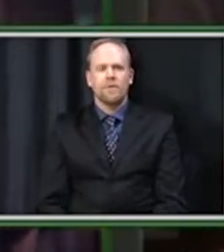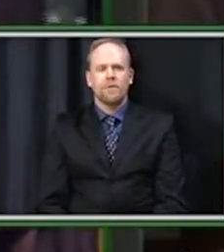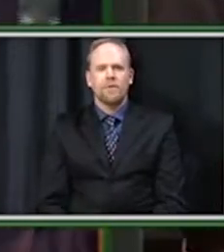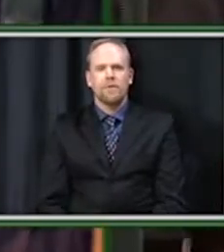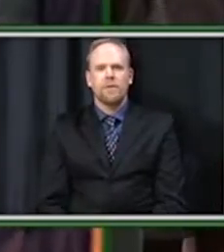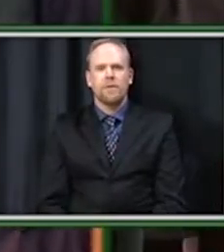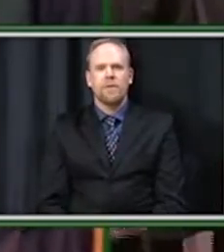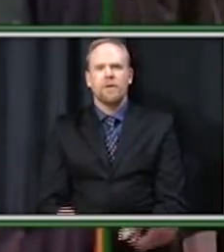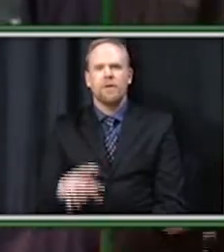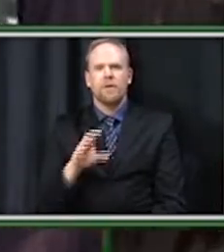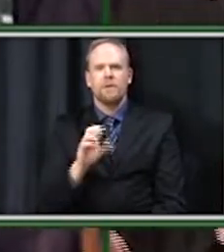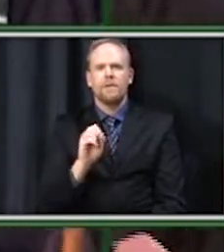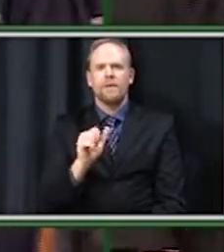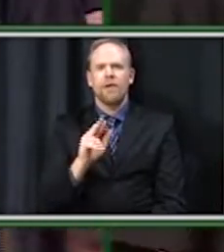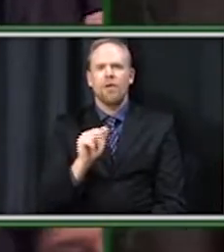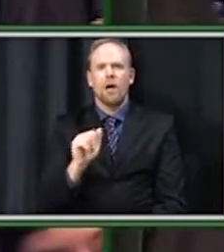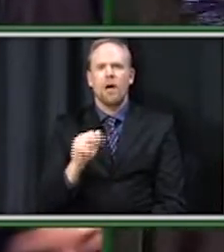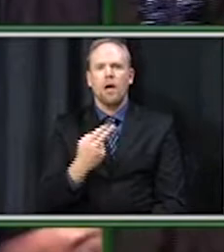Sarah Montenegro.